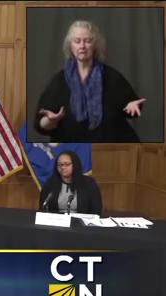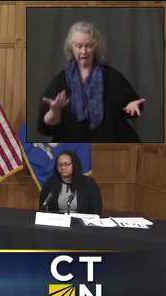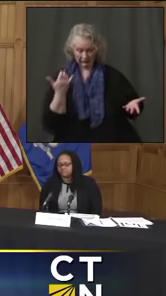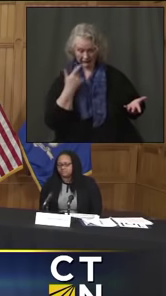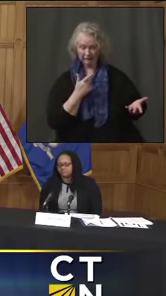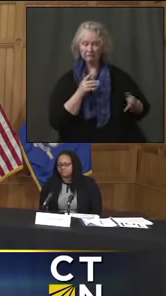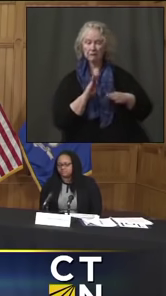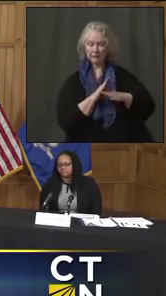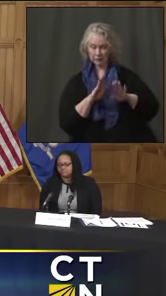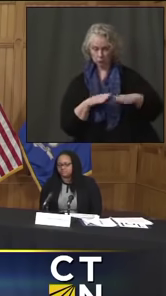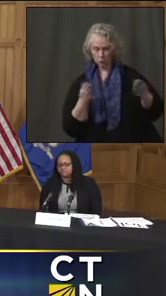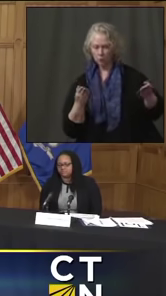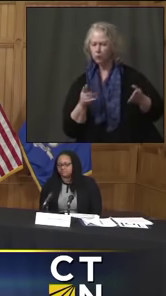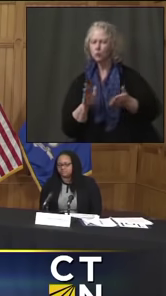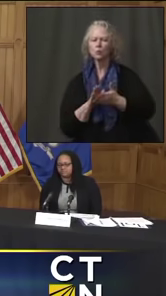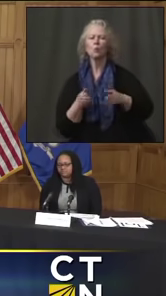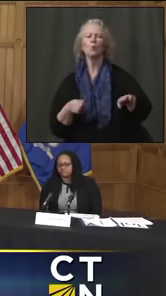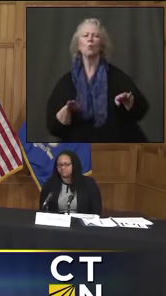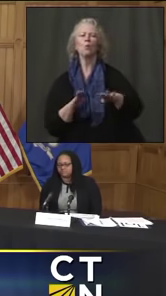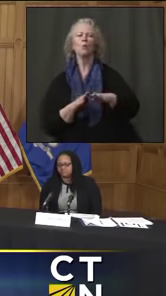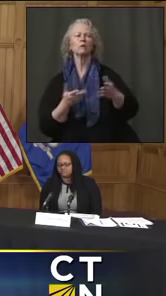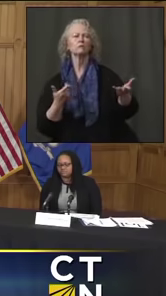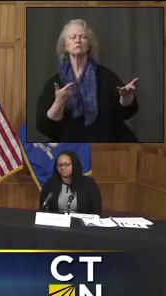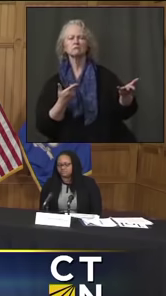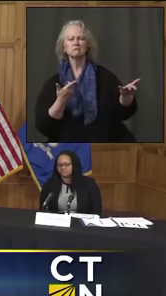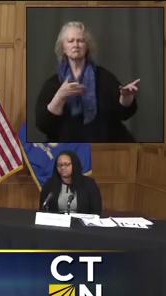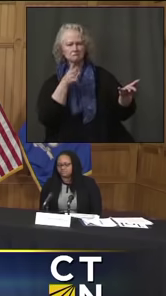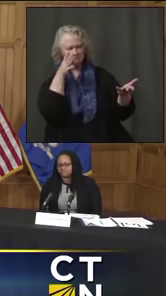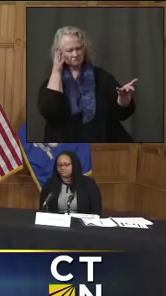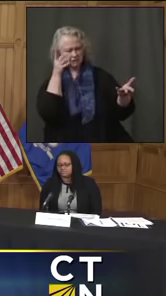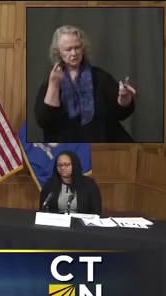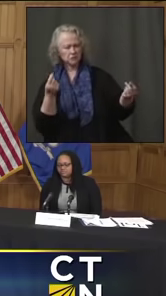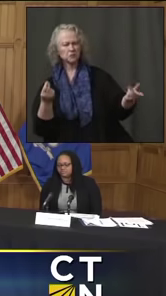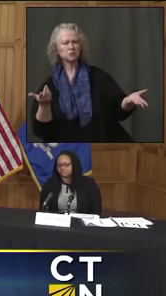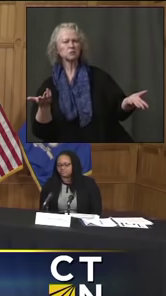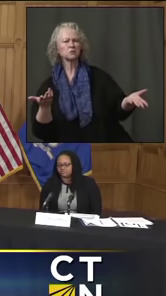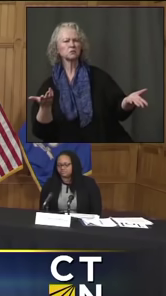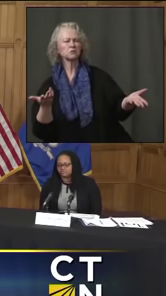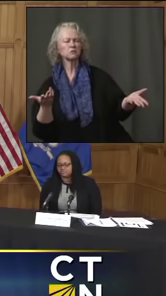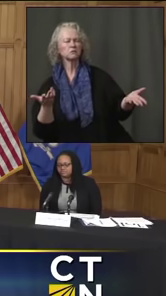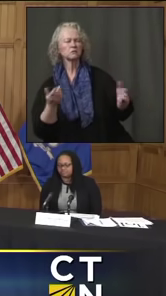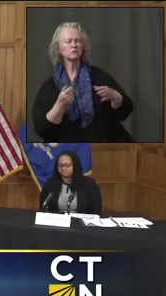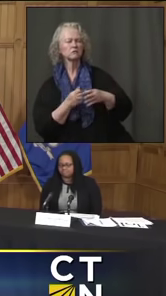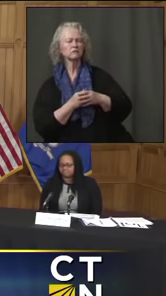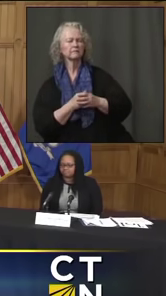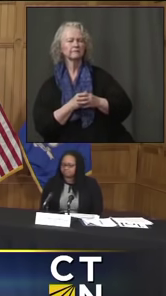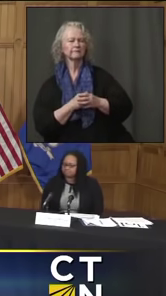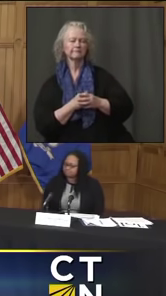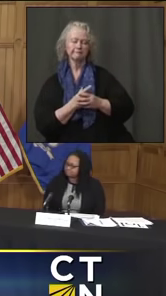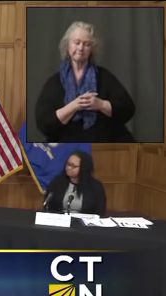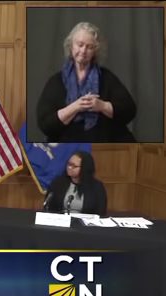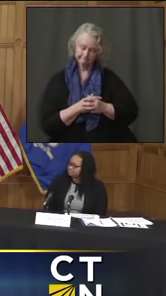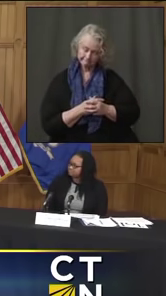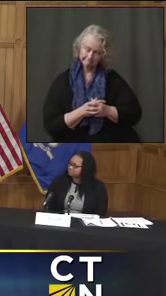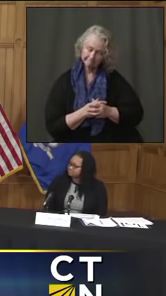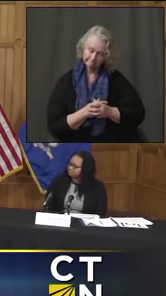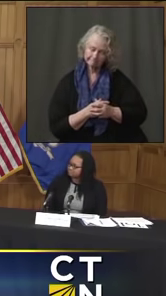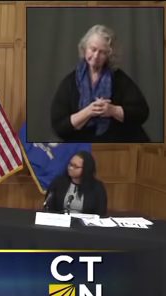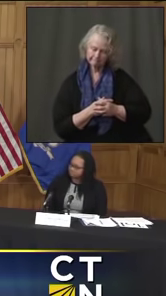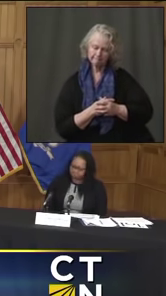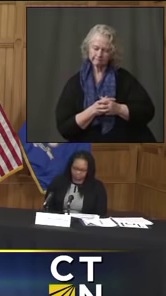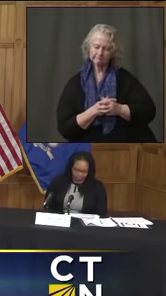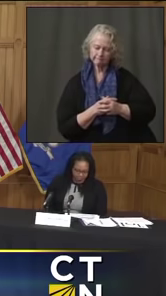and schools are closed? That's going to put the squeeze on working parents, right? It puts a squeeze on